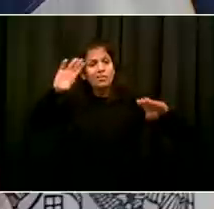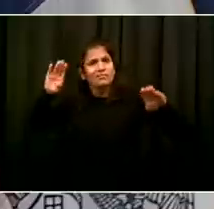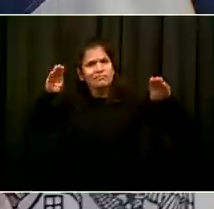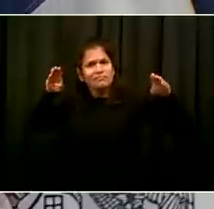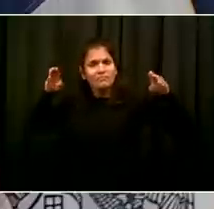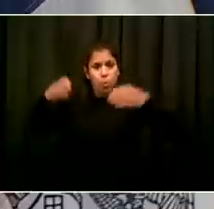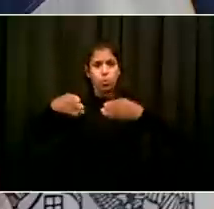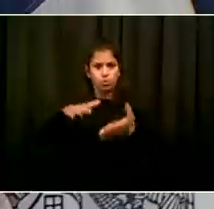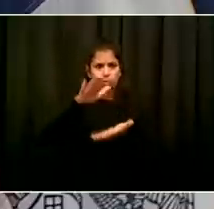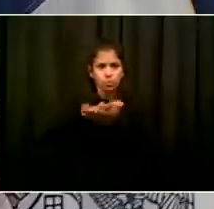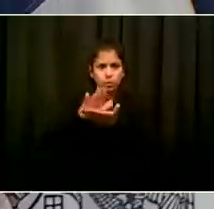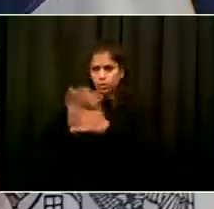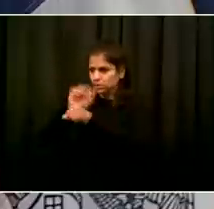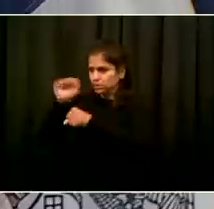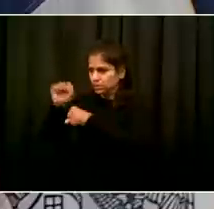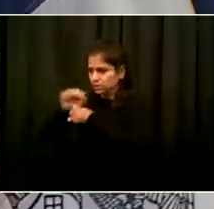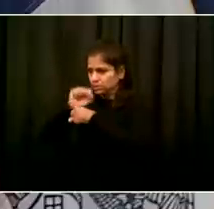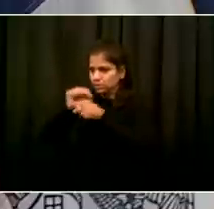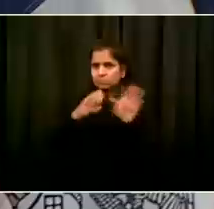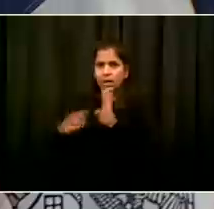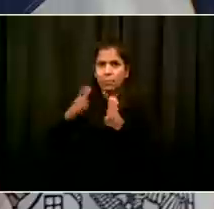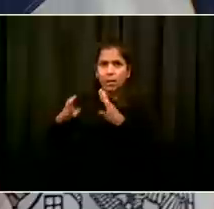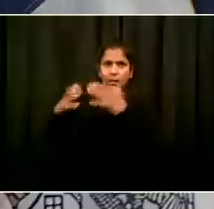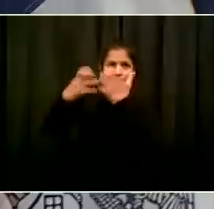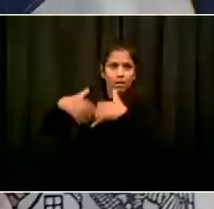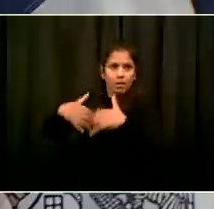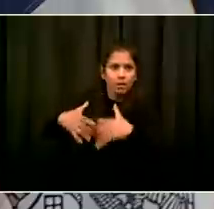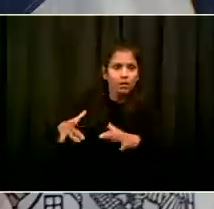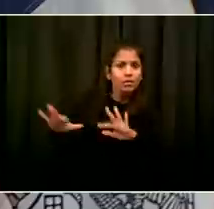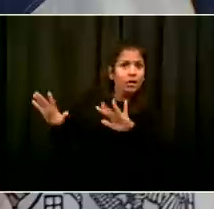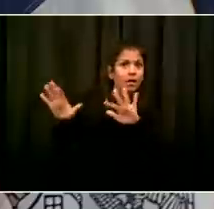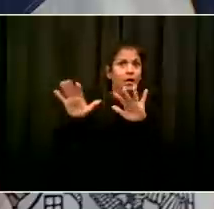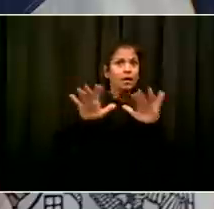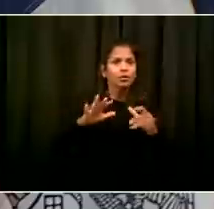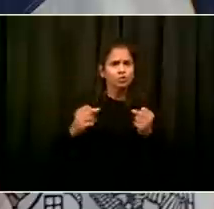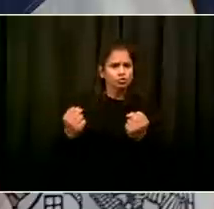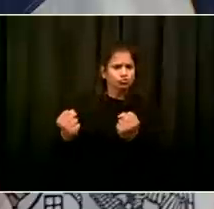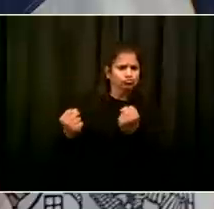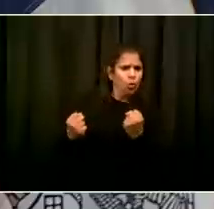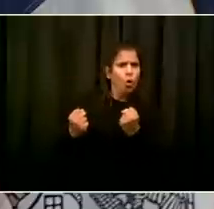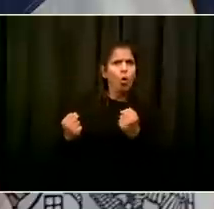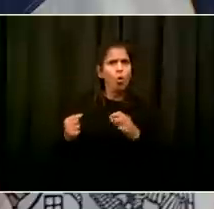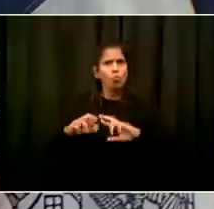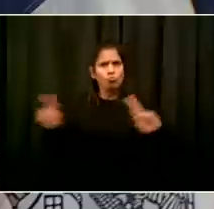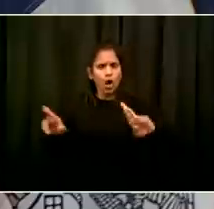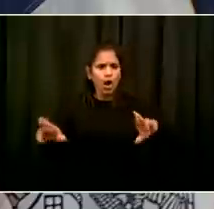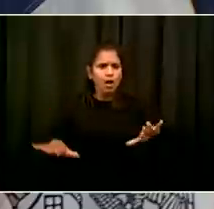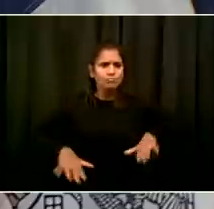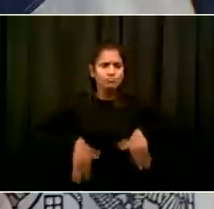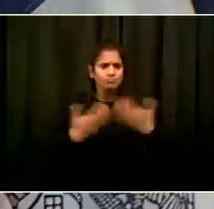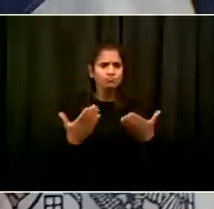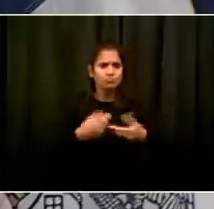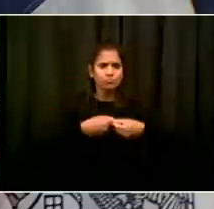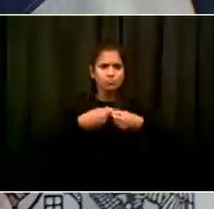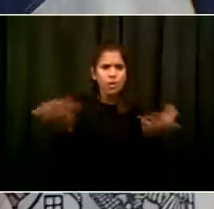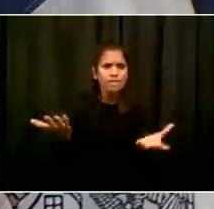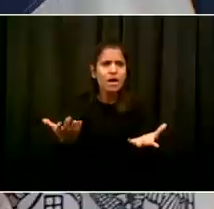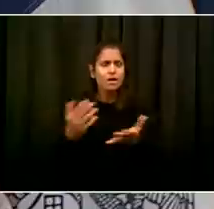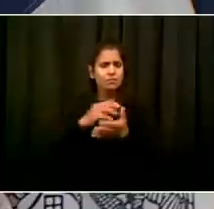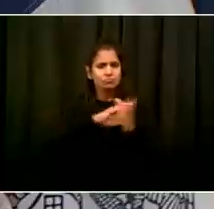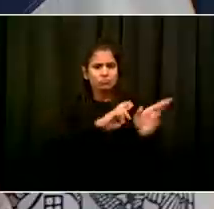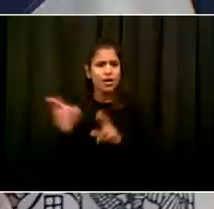talked about this gold standard we set. Just think about everywhere in the city, everywhere in your life. Here we have a place where everyone is wearing a